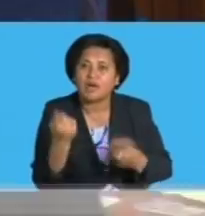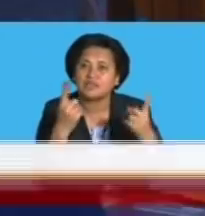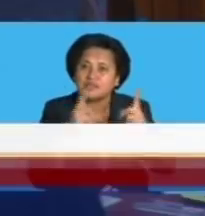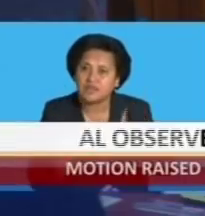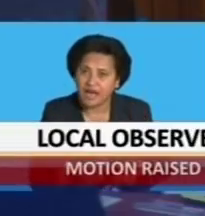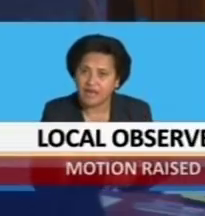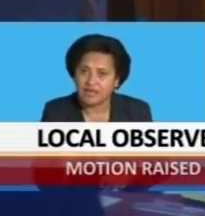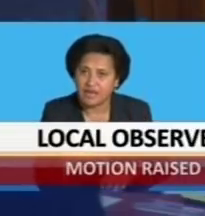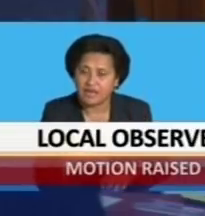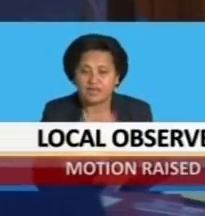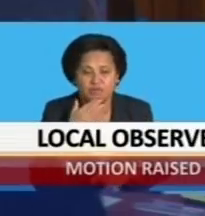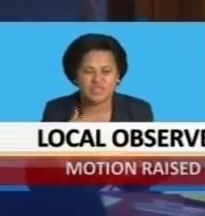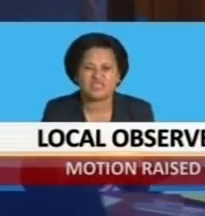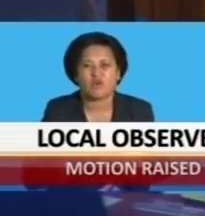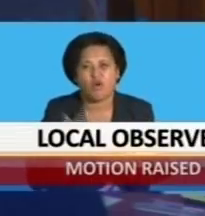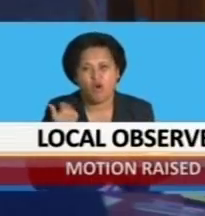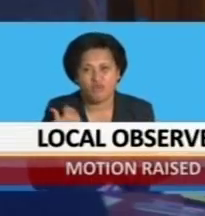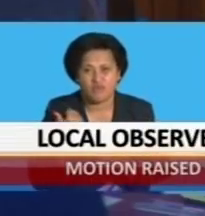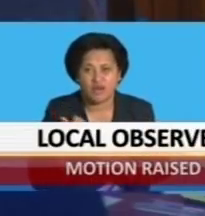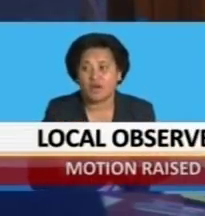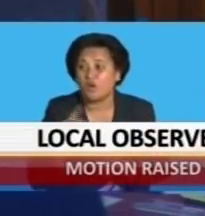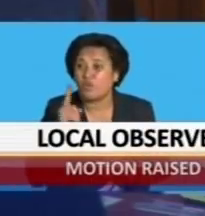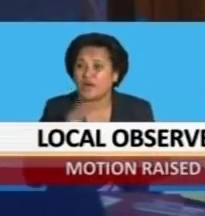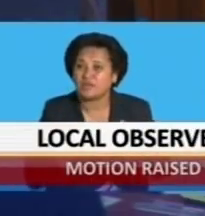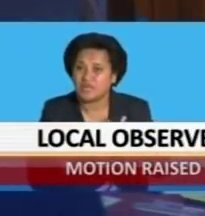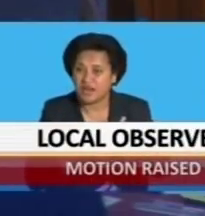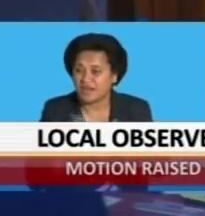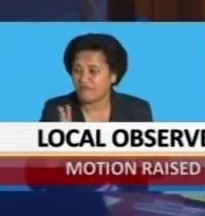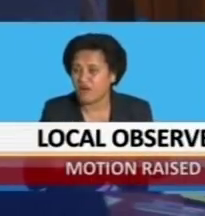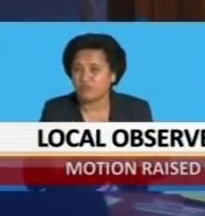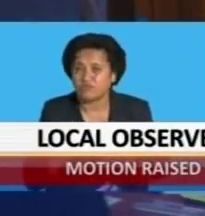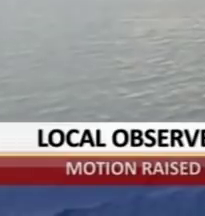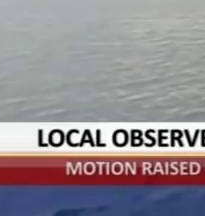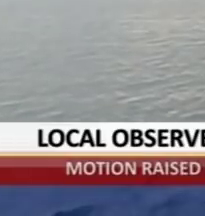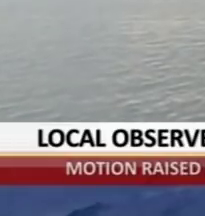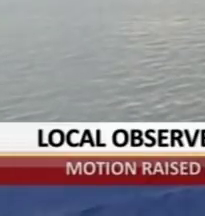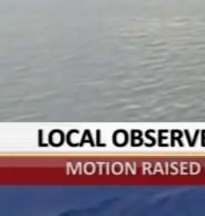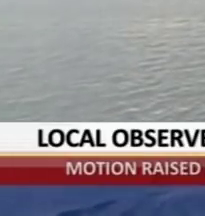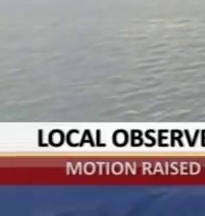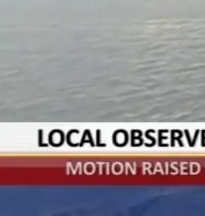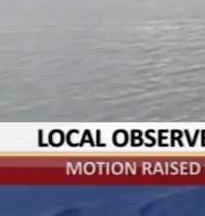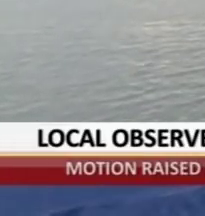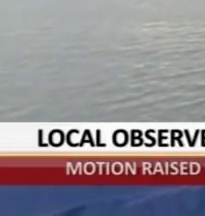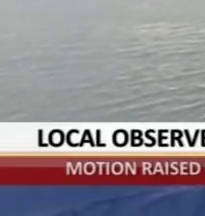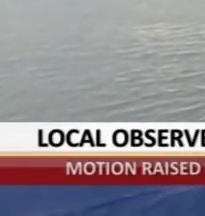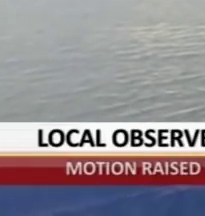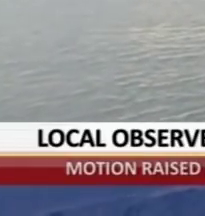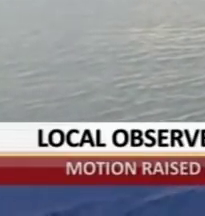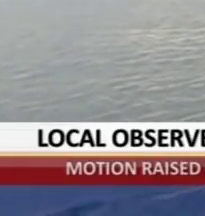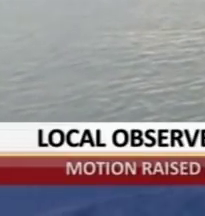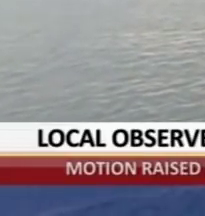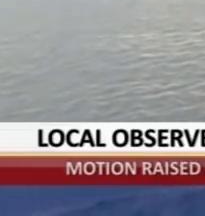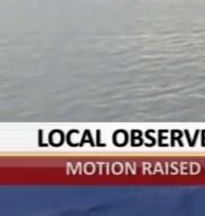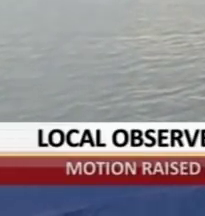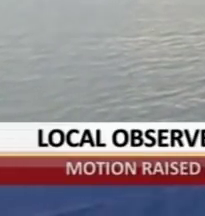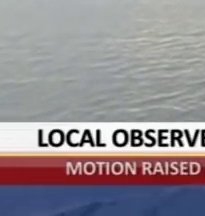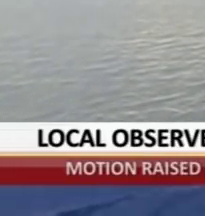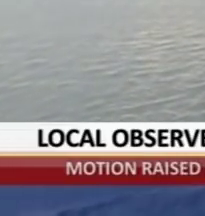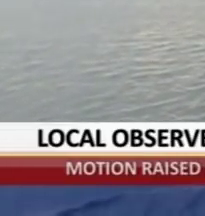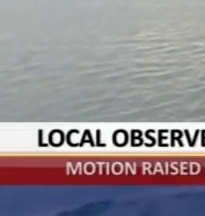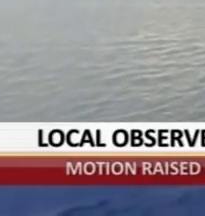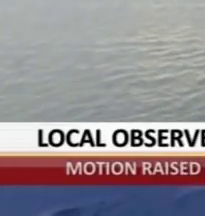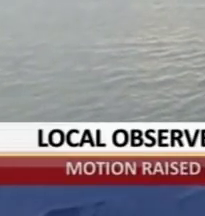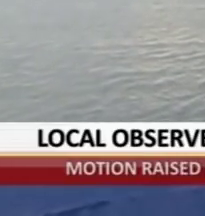could remove the $1 million from Corvus allocation to cover that, I'm sure that could be done. Fijian Hussein Masimbalawu had died while serving on a foreign vessel